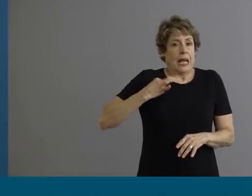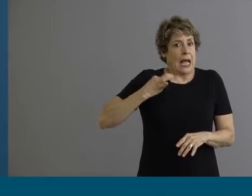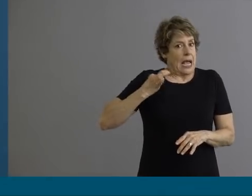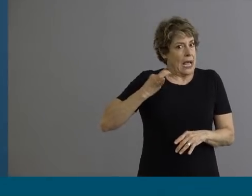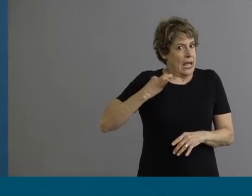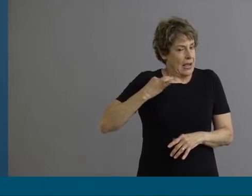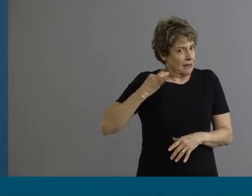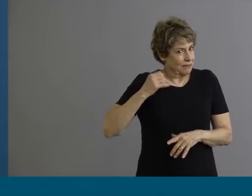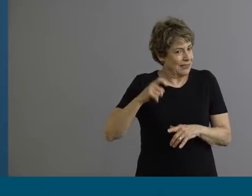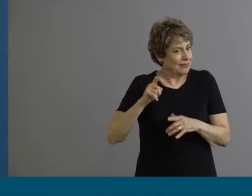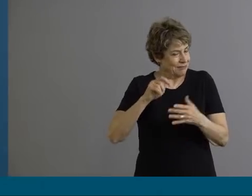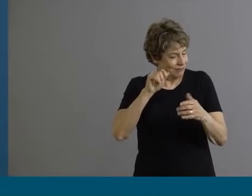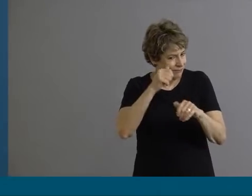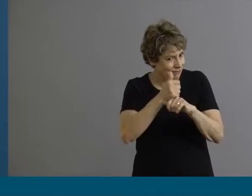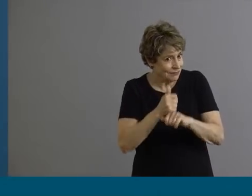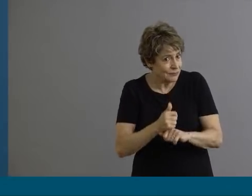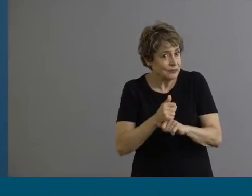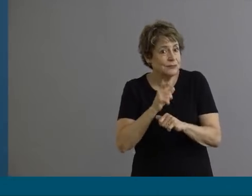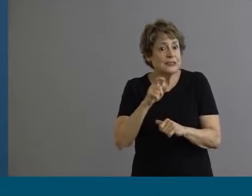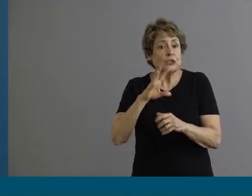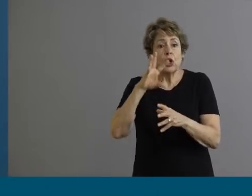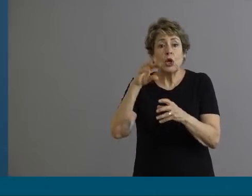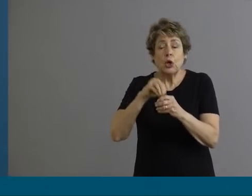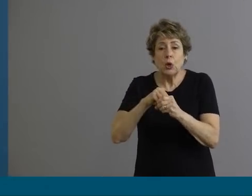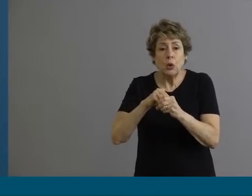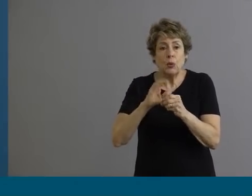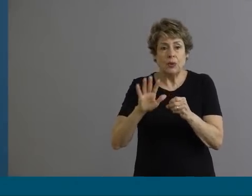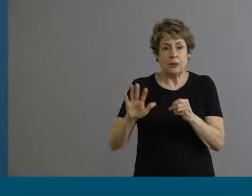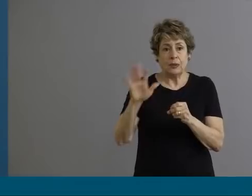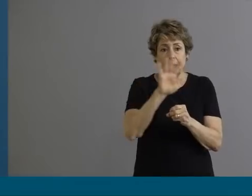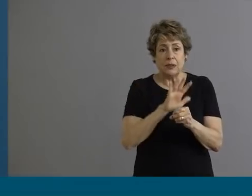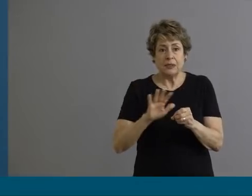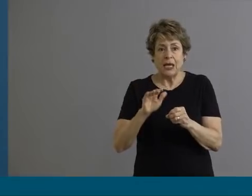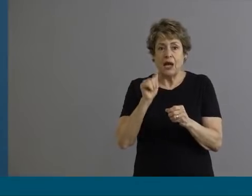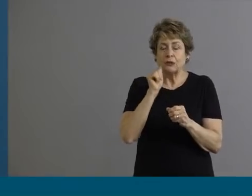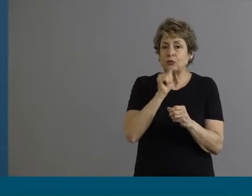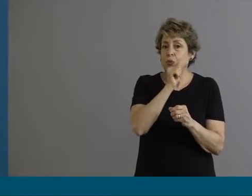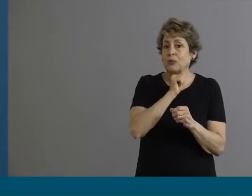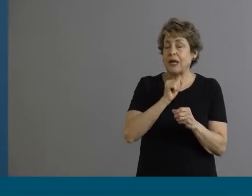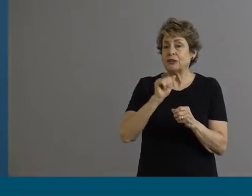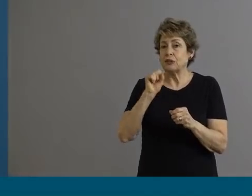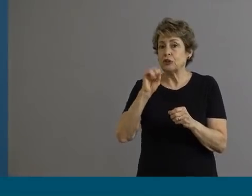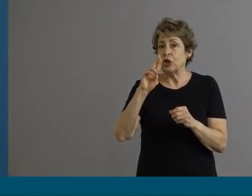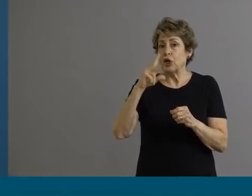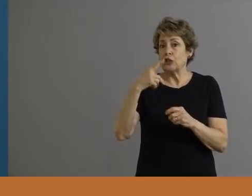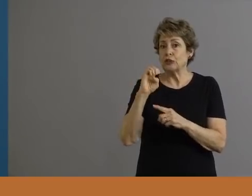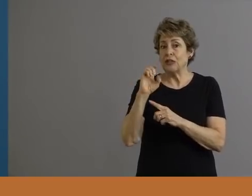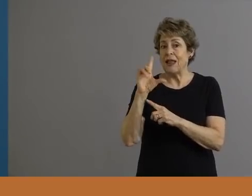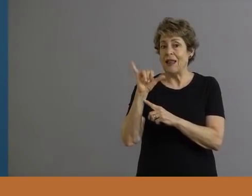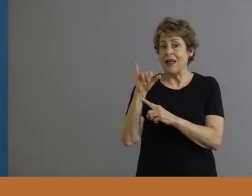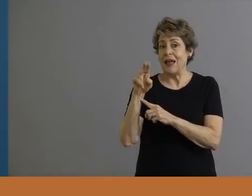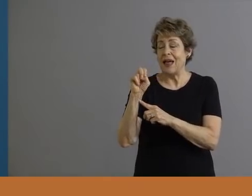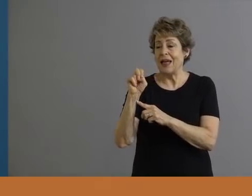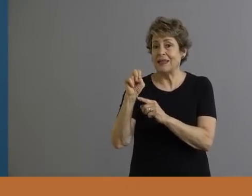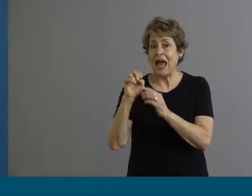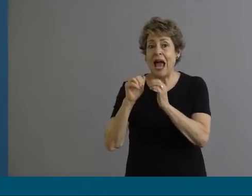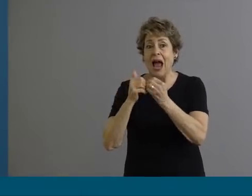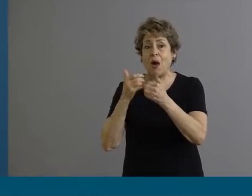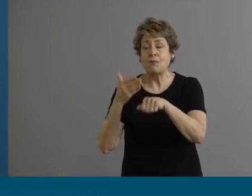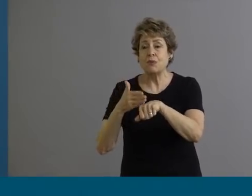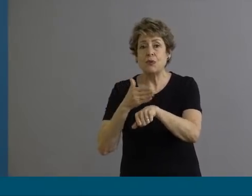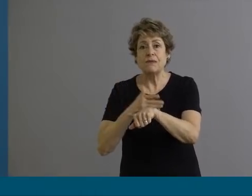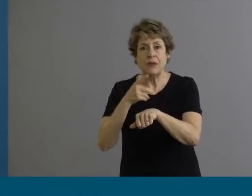Arizona Surge Line and that they have to improve their data quality, but we're taking applications, and so that's a huge win for